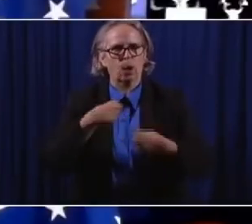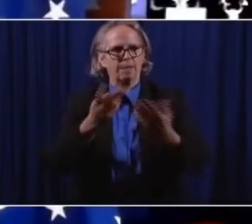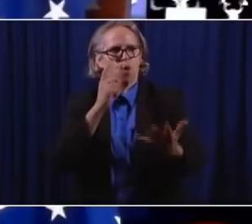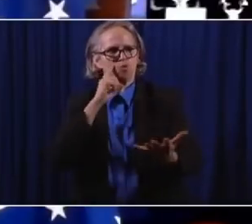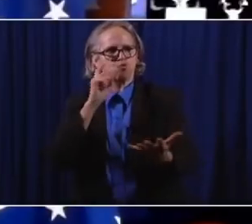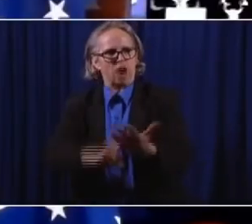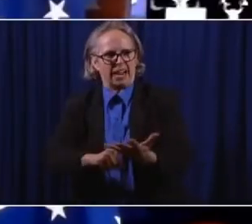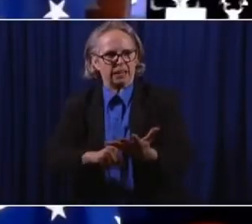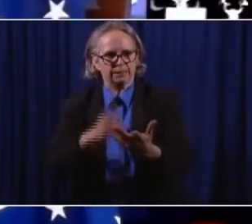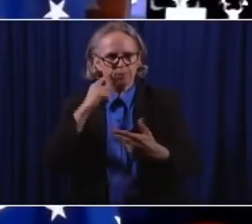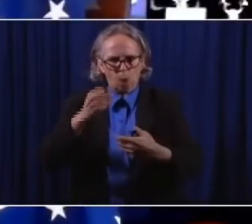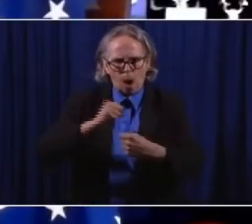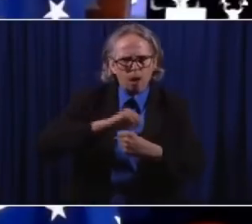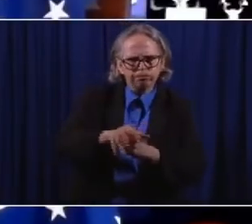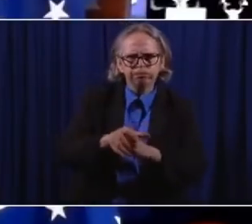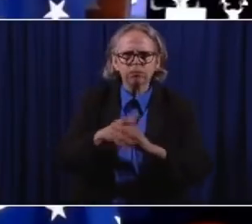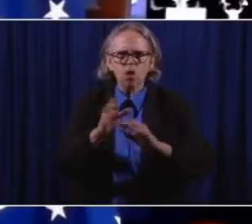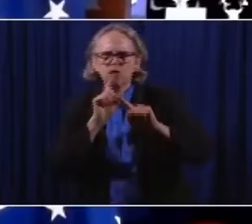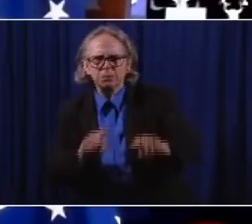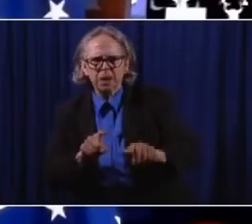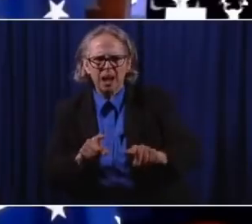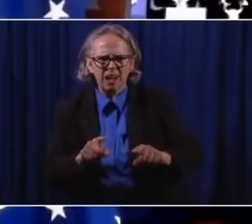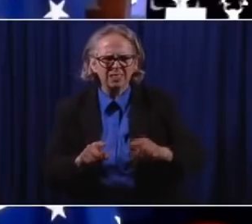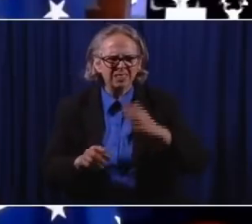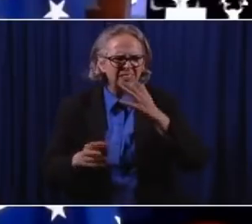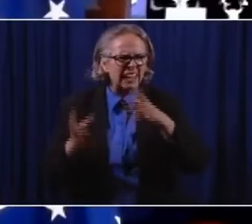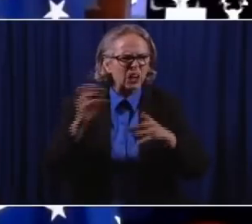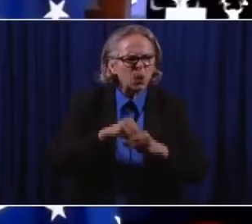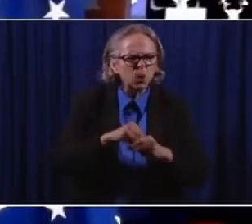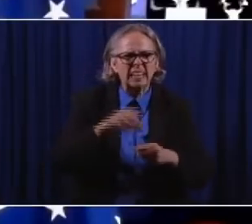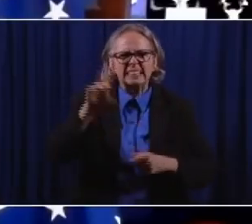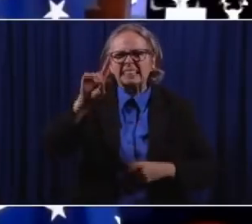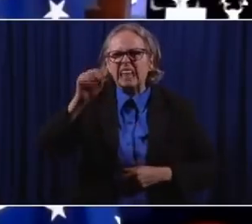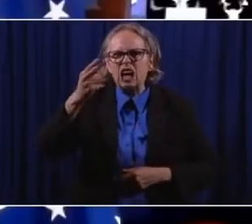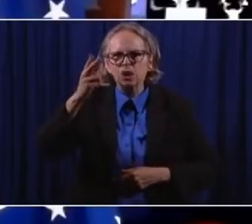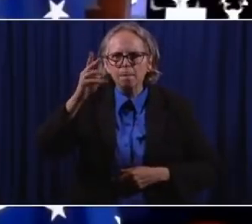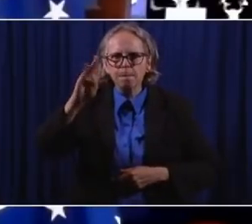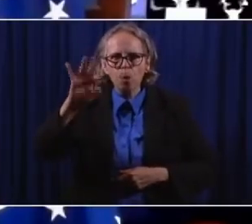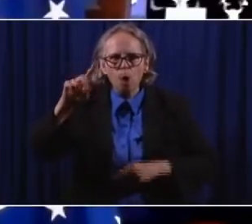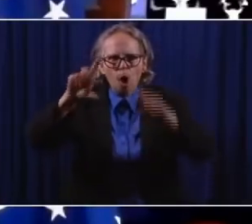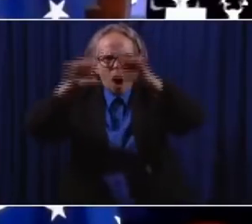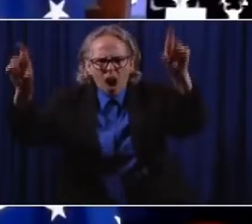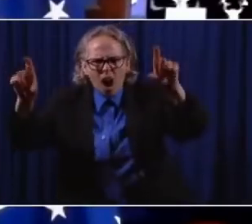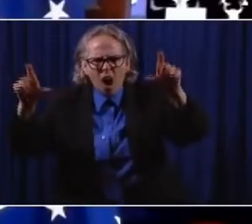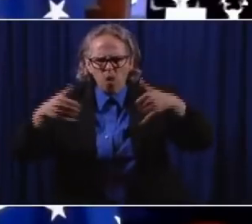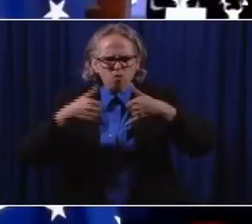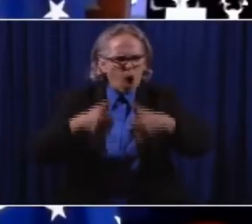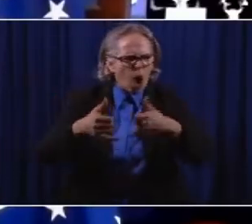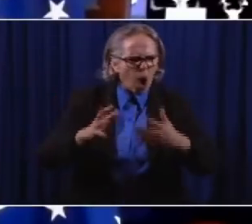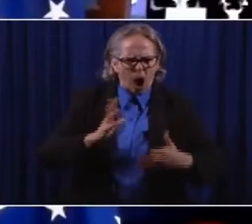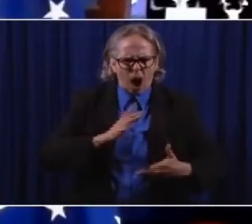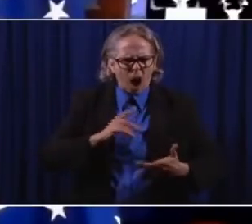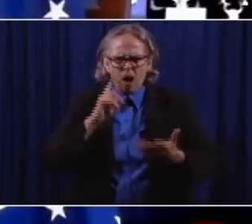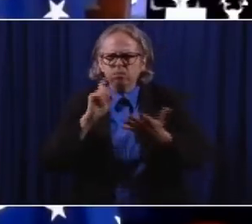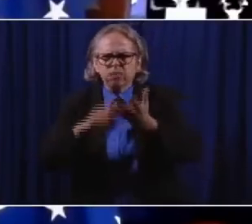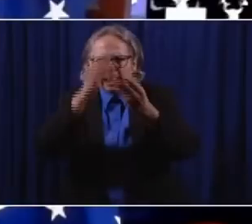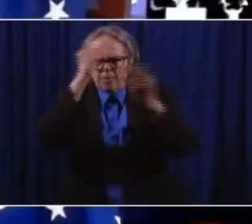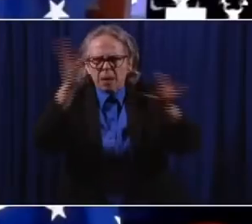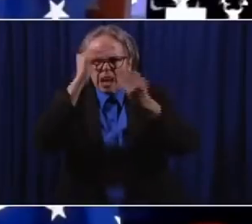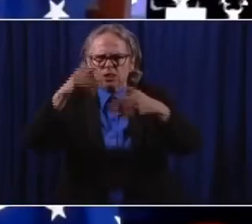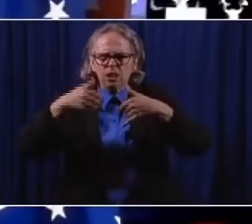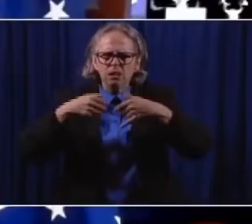And that ranges everything from dashboards that we use to update people and get that data out there as fast as we